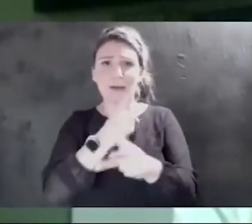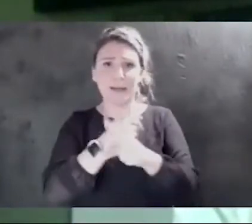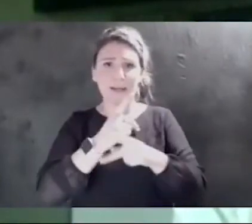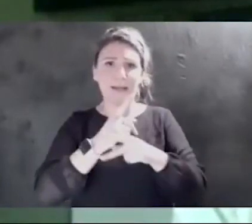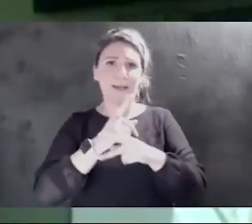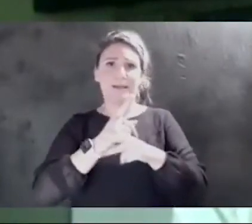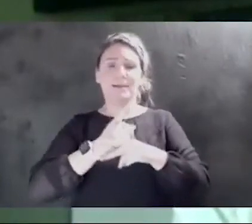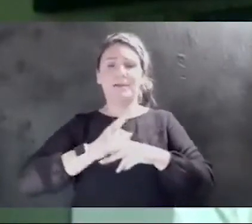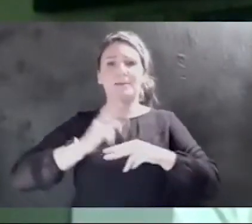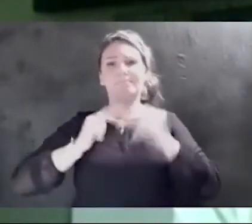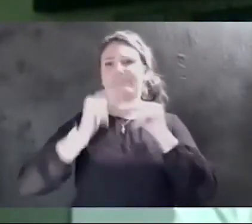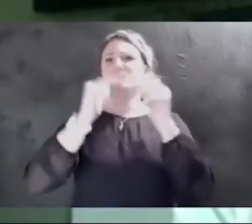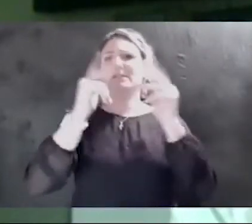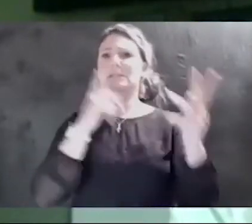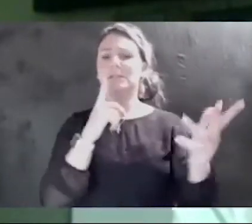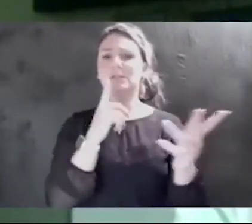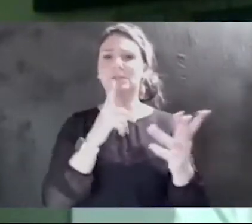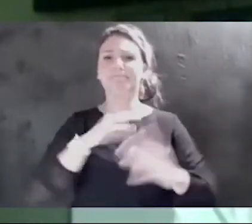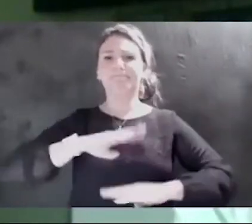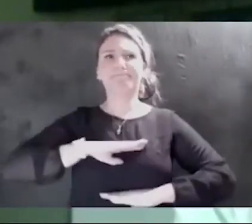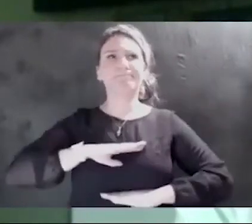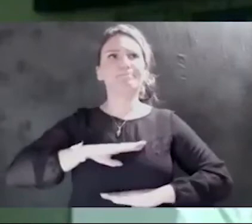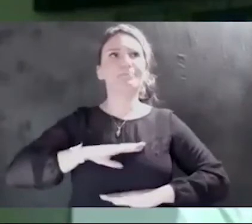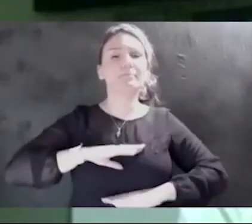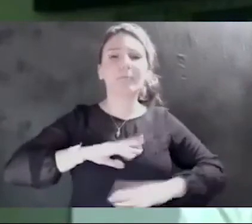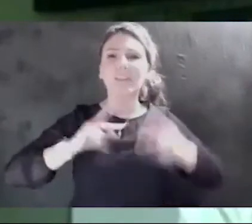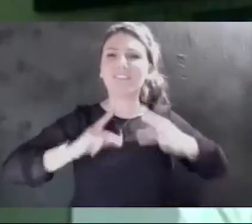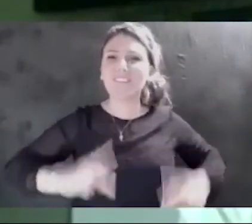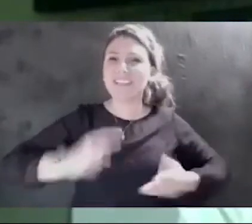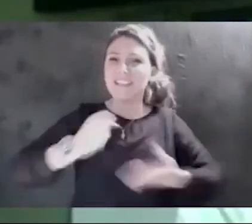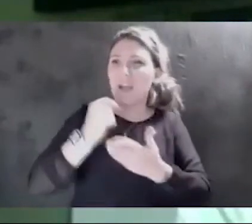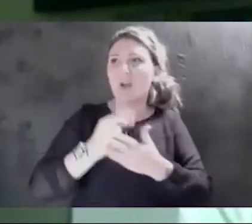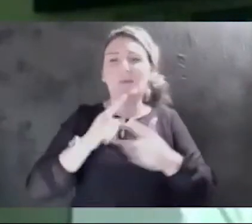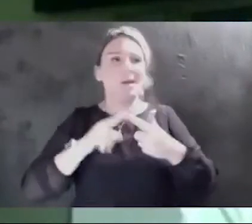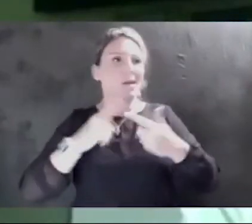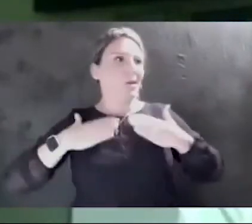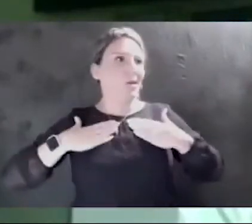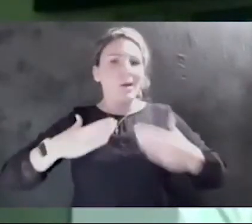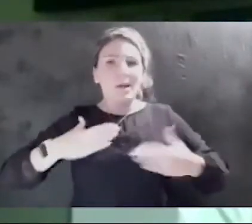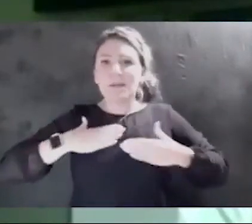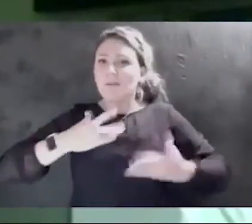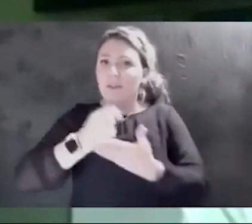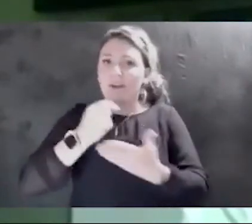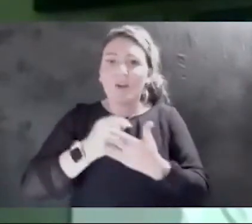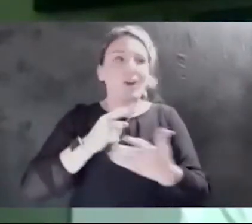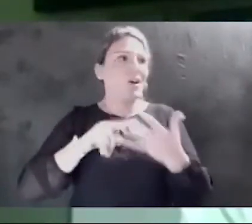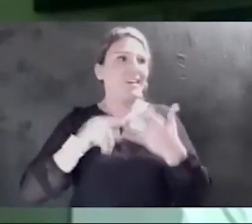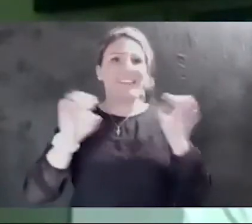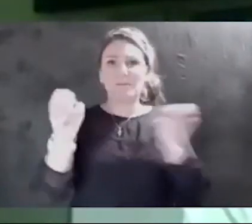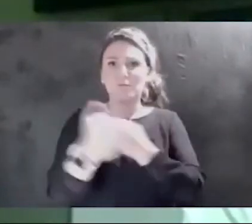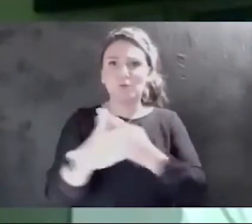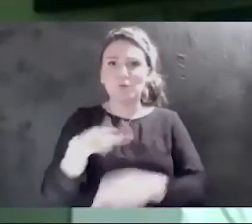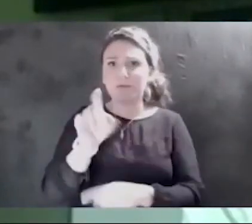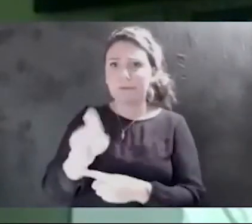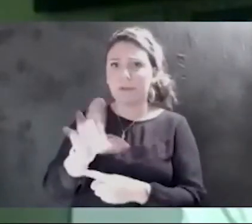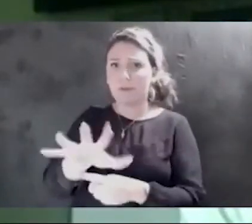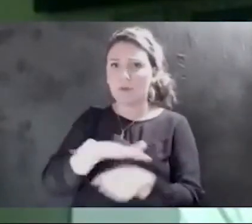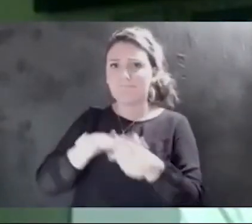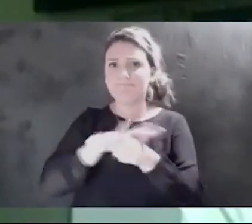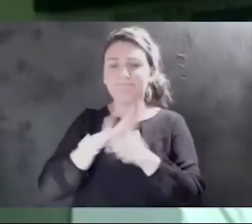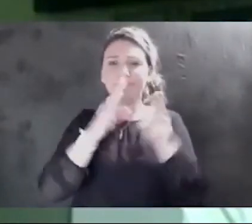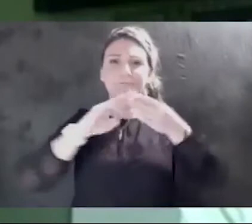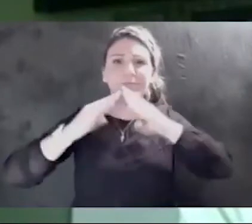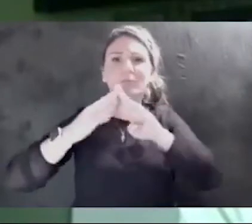does meet the physical therapy and respiratory therapy and emergency room needs of their local community and